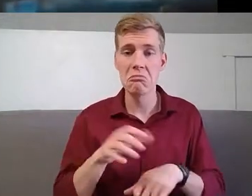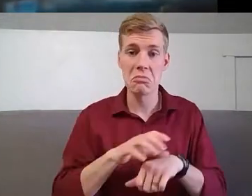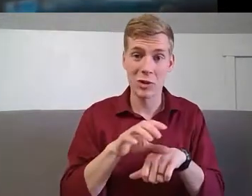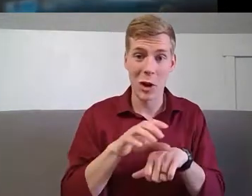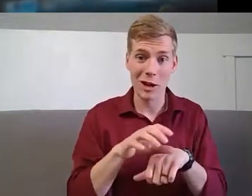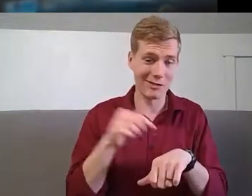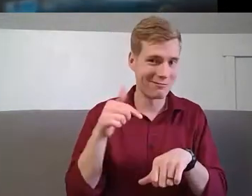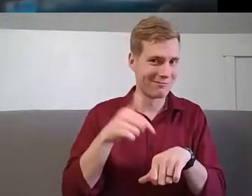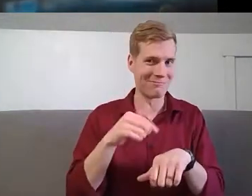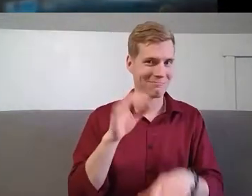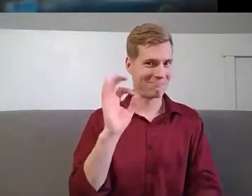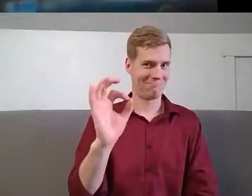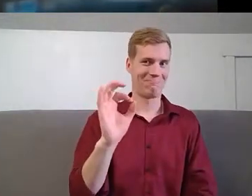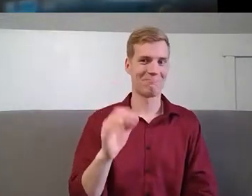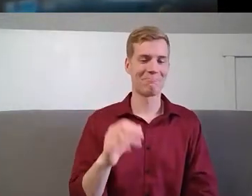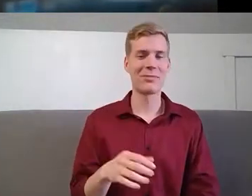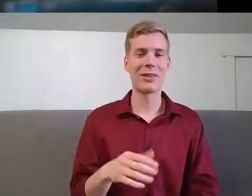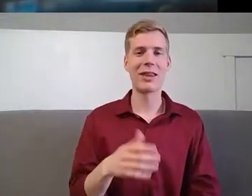chocolate, that's another good one.